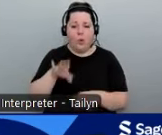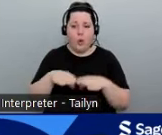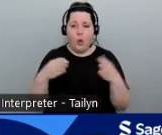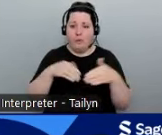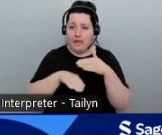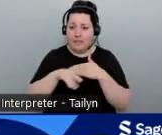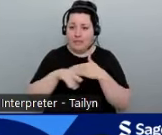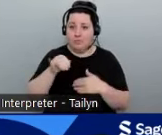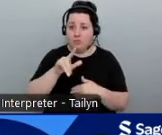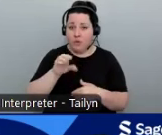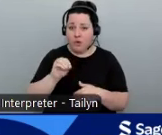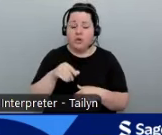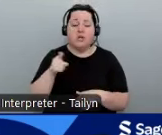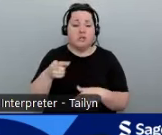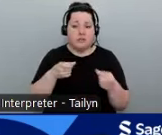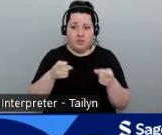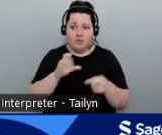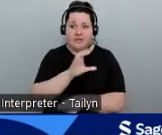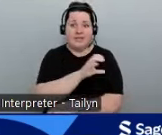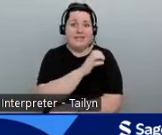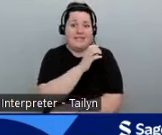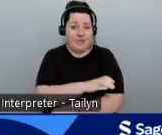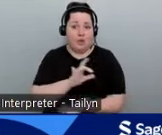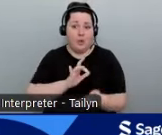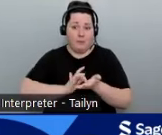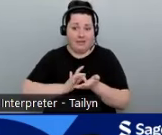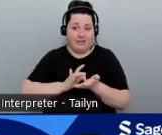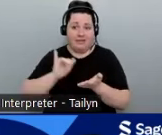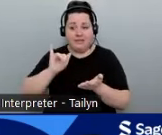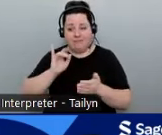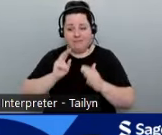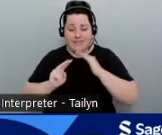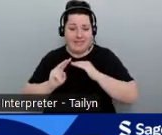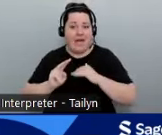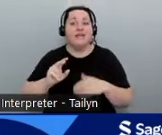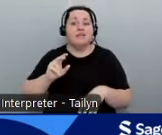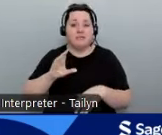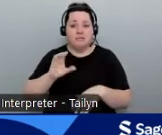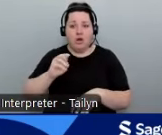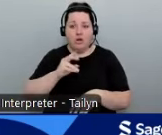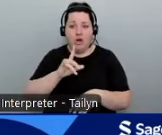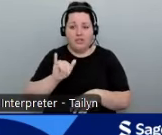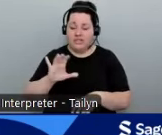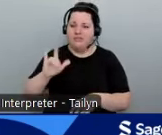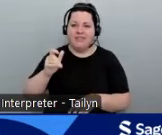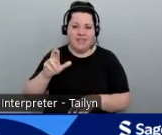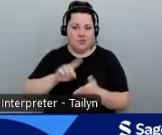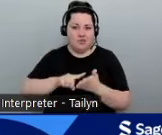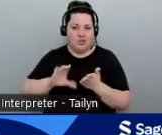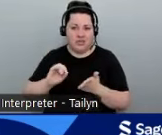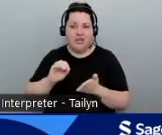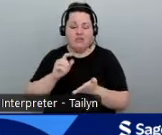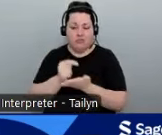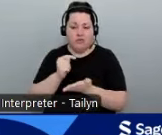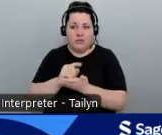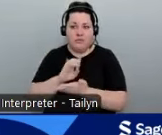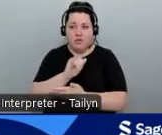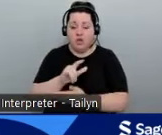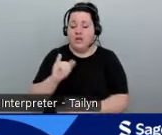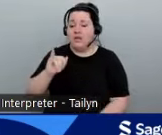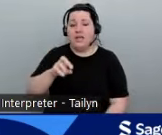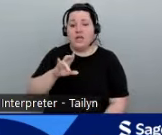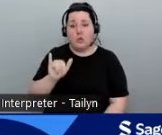She manages Clinical Medicine Insights Oncology, a cancer research and treatment journal, Inquiry, a public health and